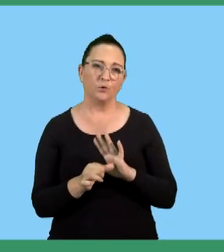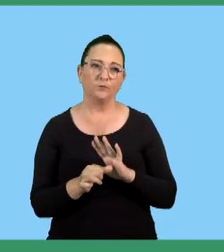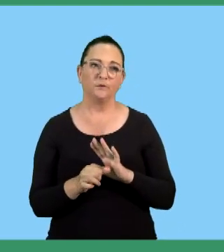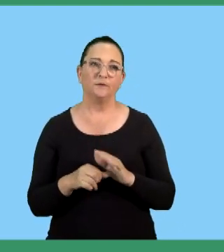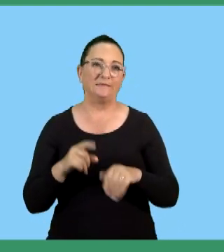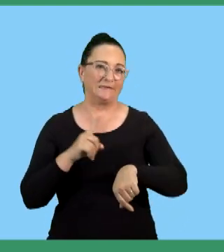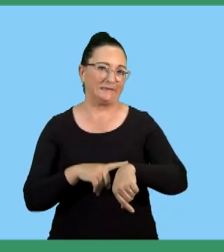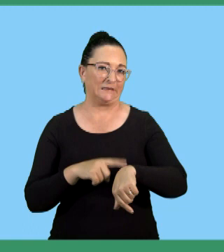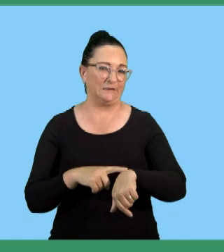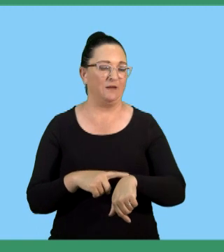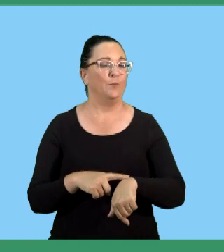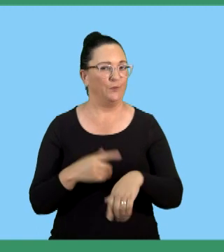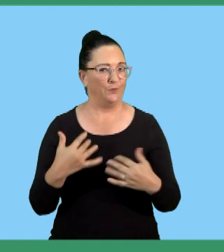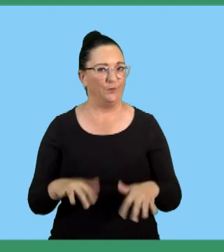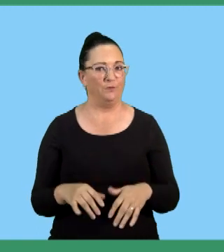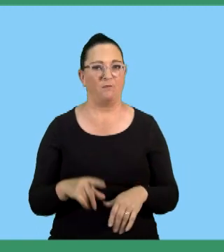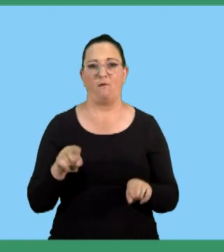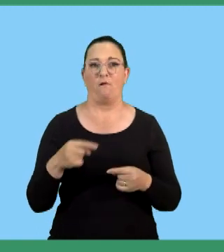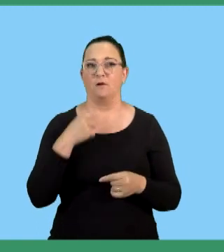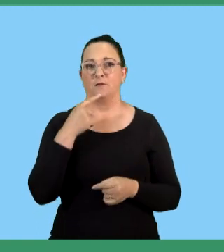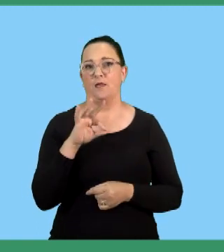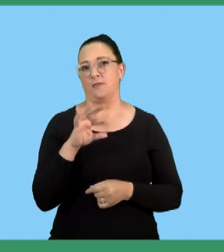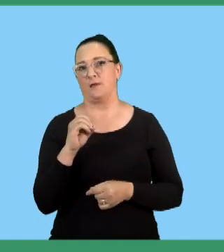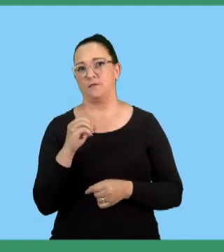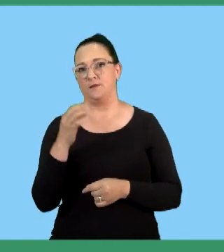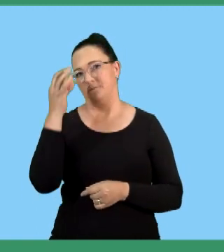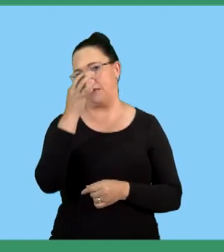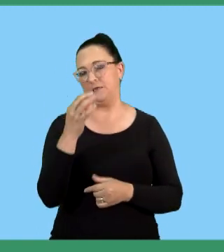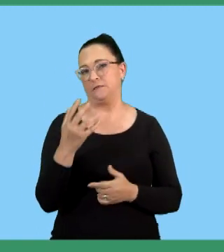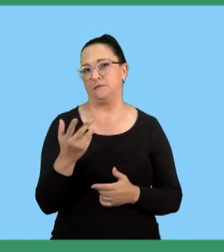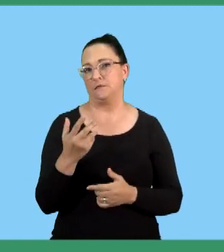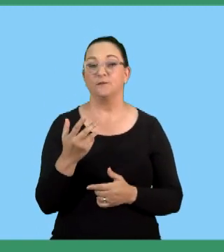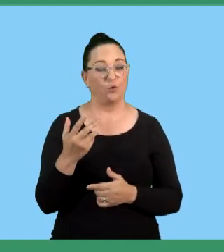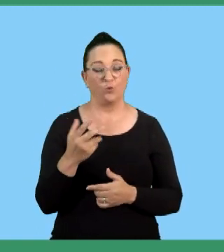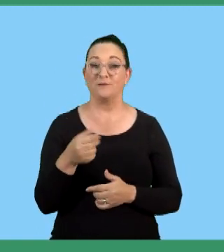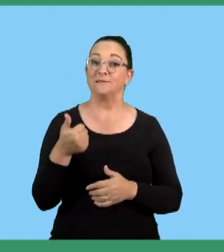these times. Very important. You can't just say 30 minutes after. It's not 30 minutes, it's